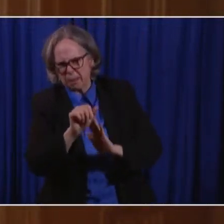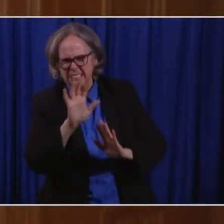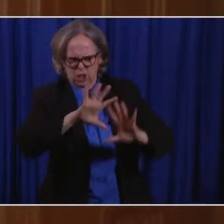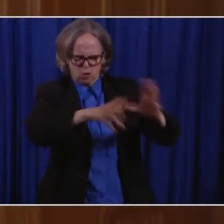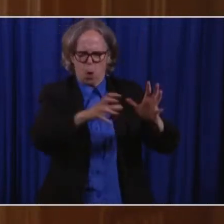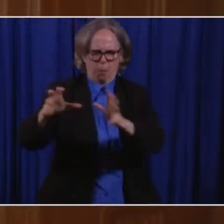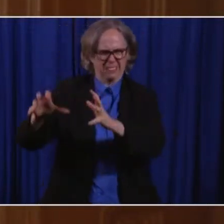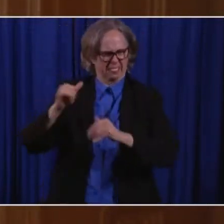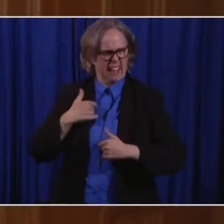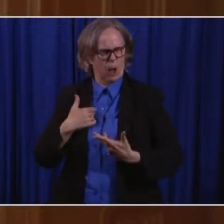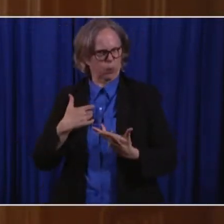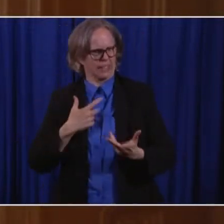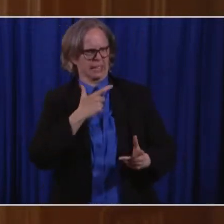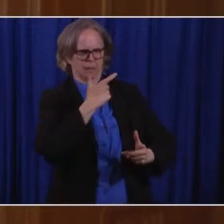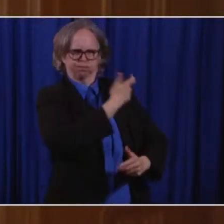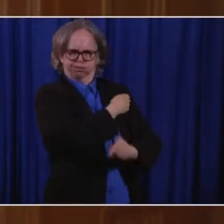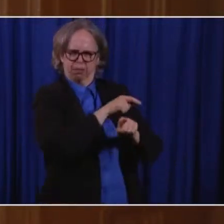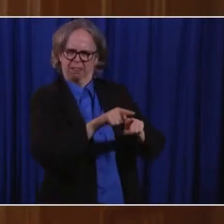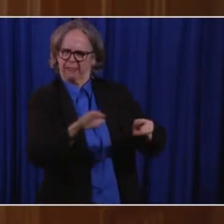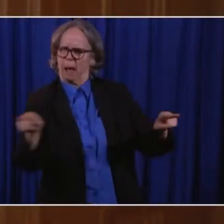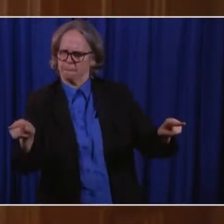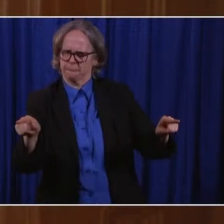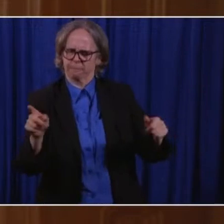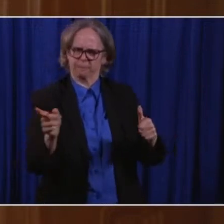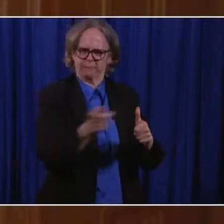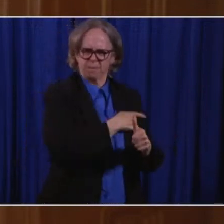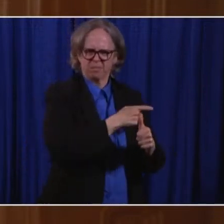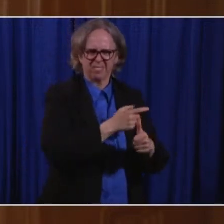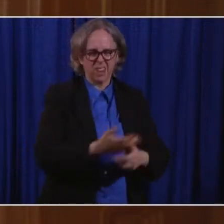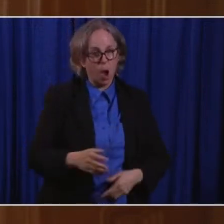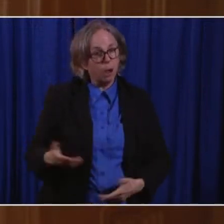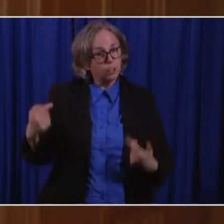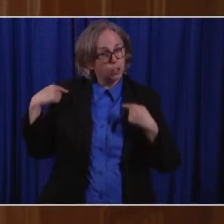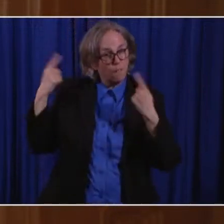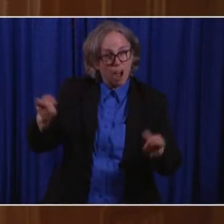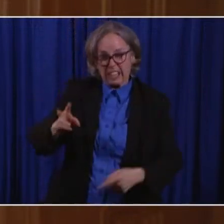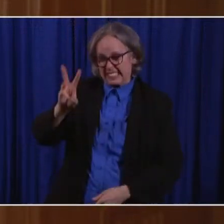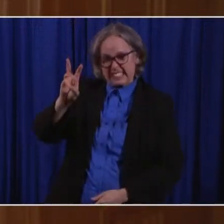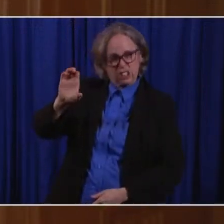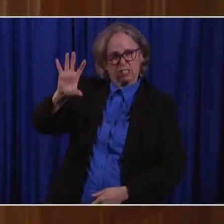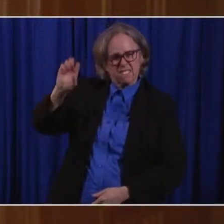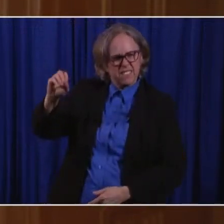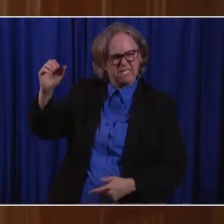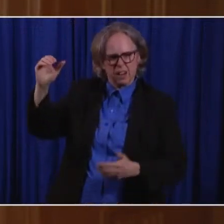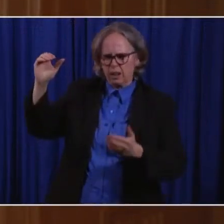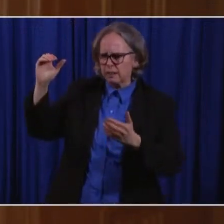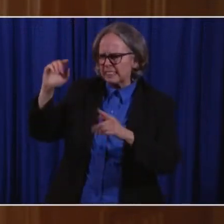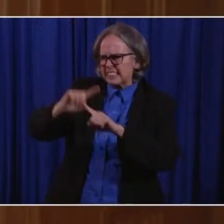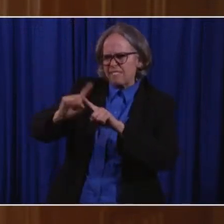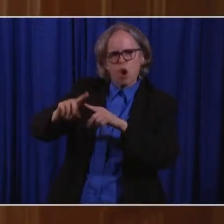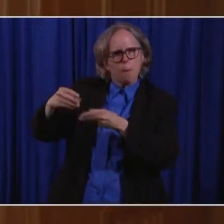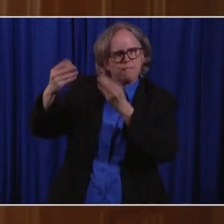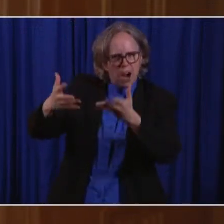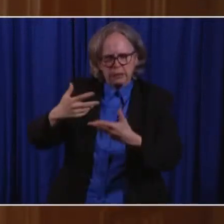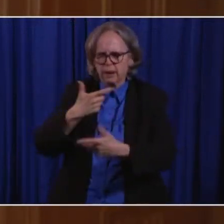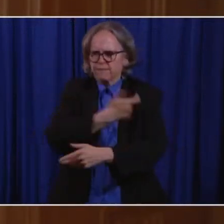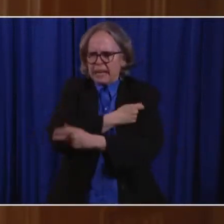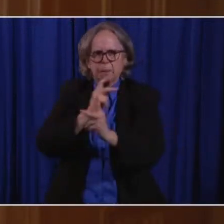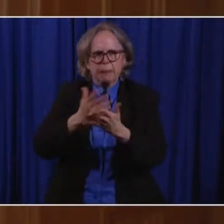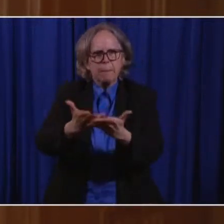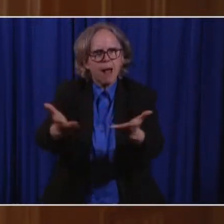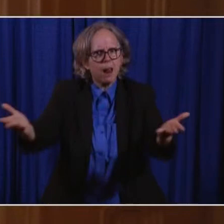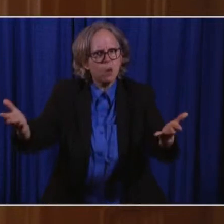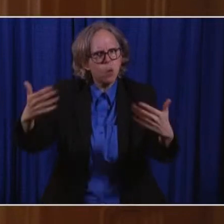throughout Ohio in over 650 separate providers around the state. We now have more